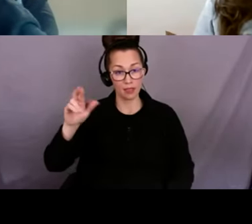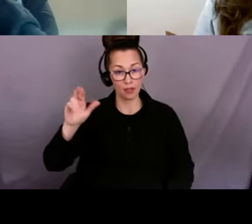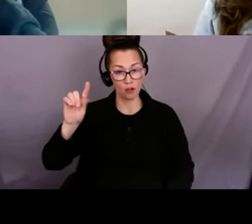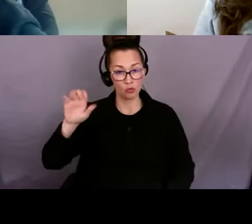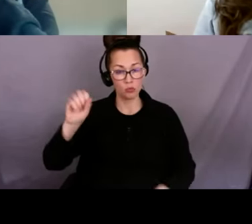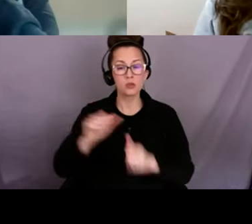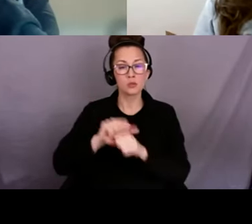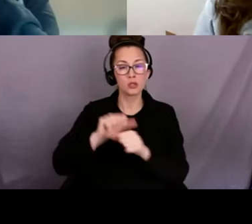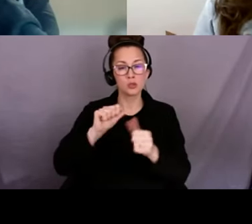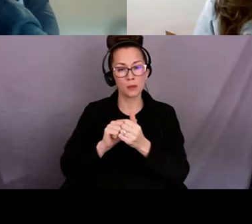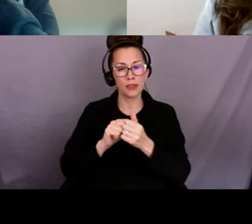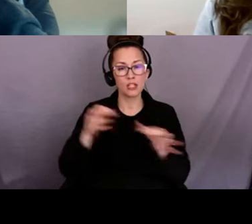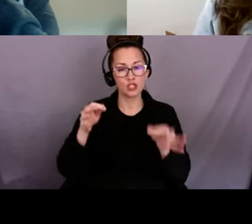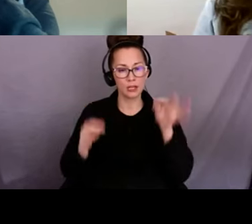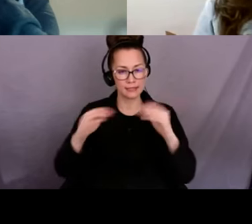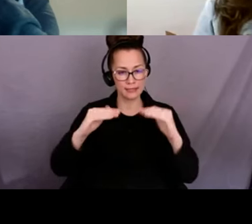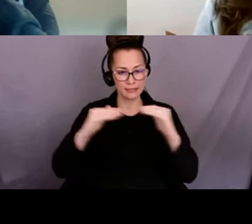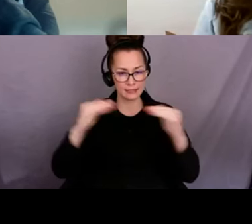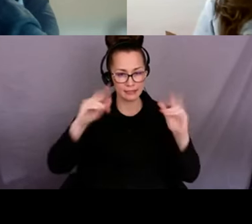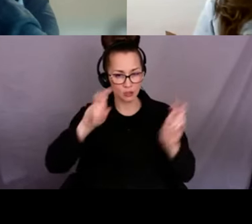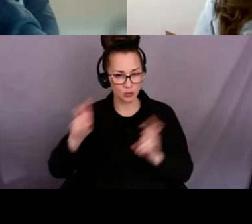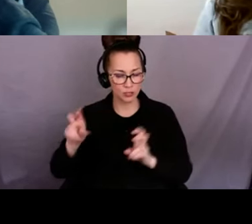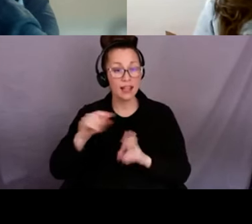lead counsel for the Willowbrook class,